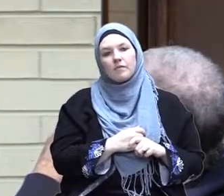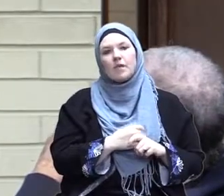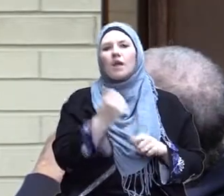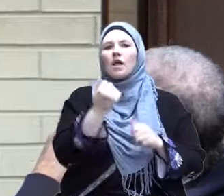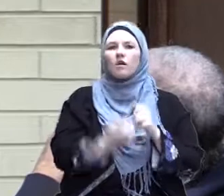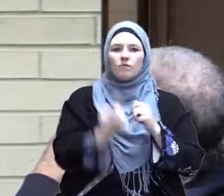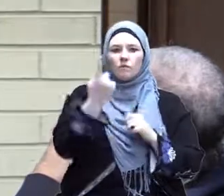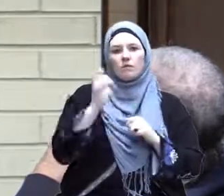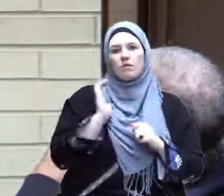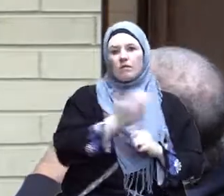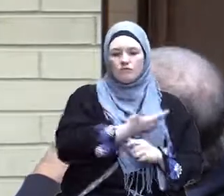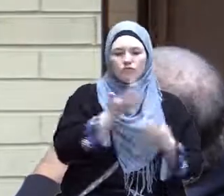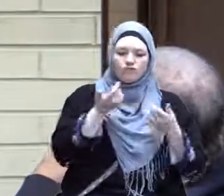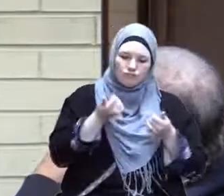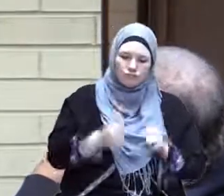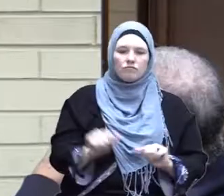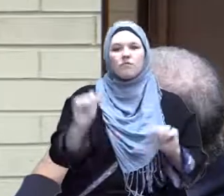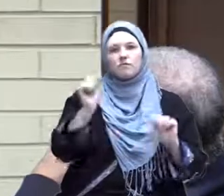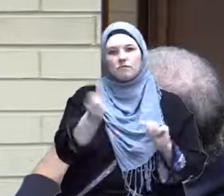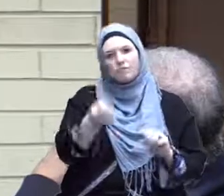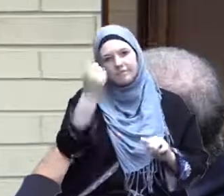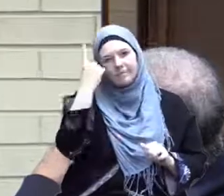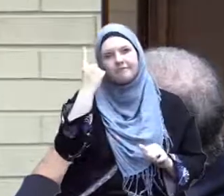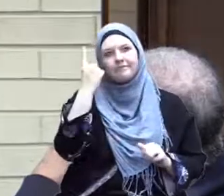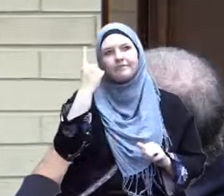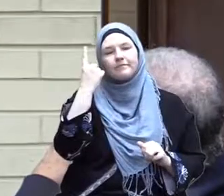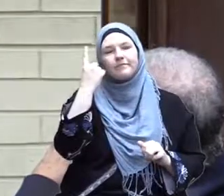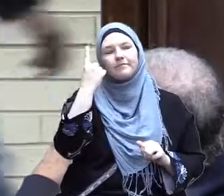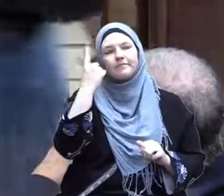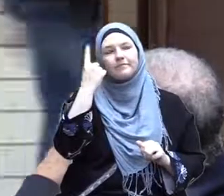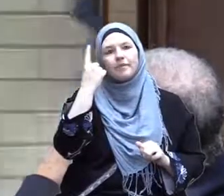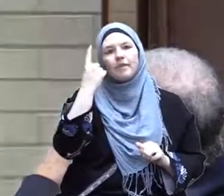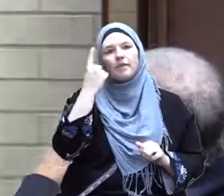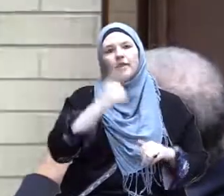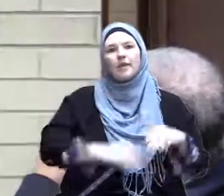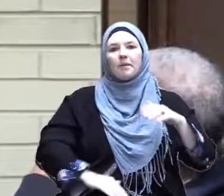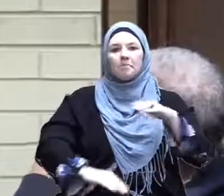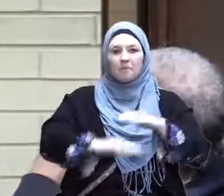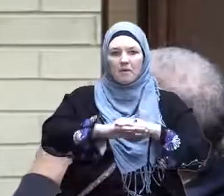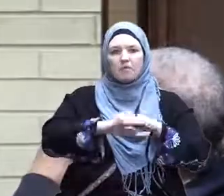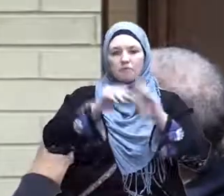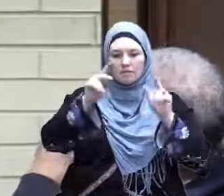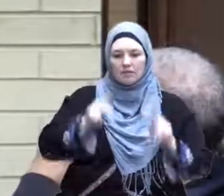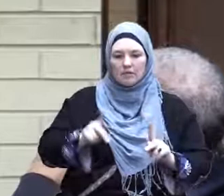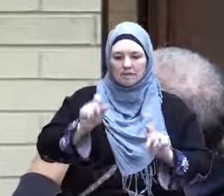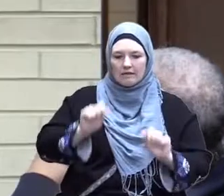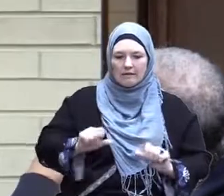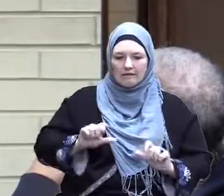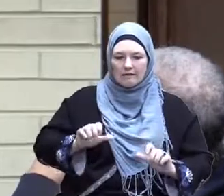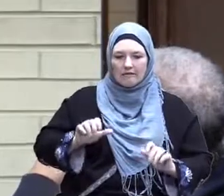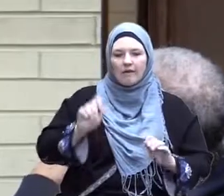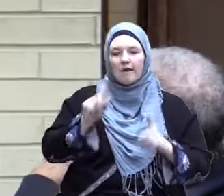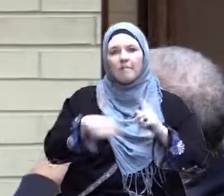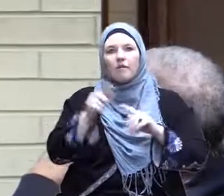every one of us tries to understand the maximum he or she could about their careers.